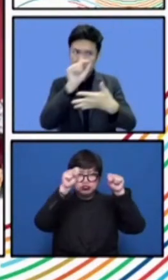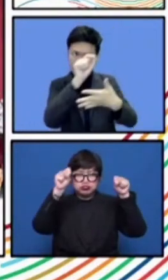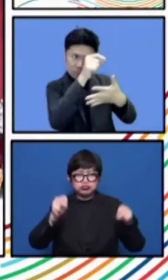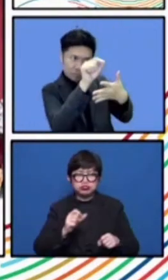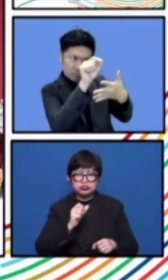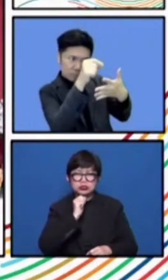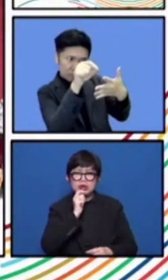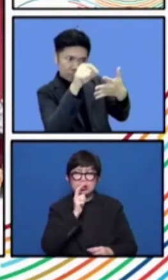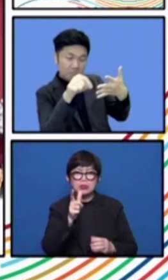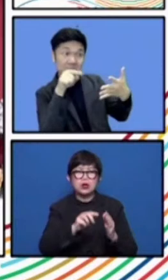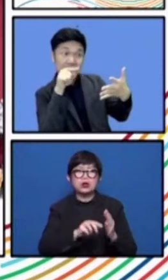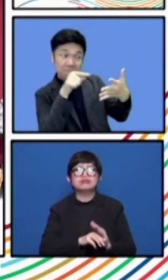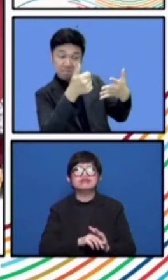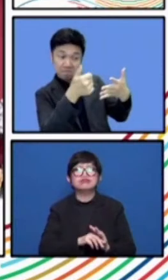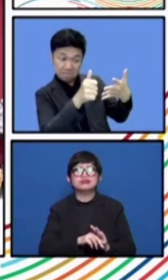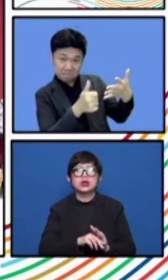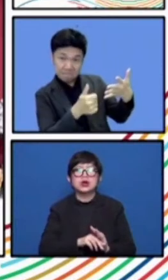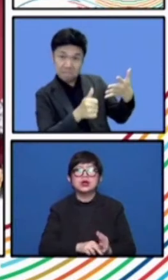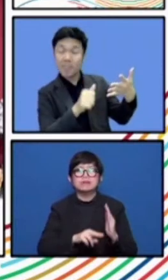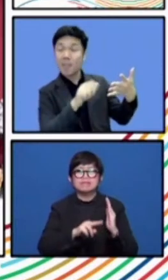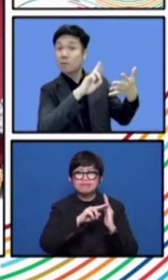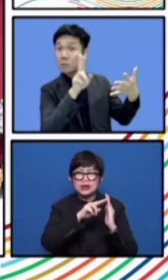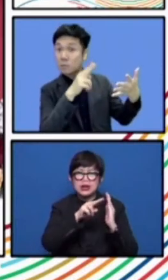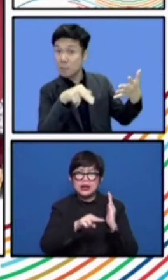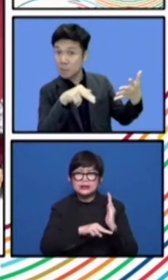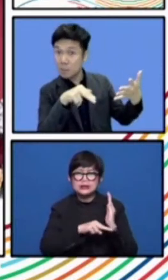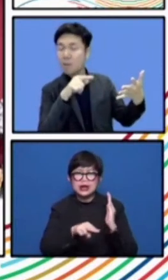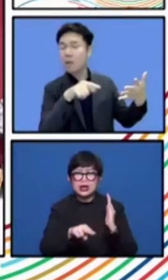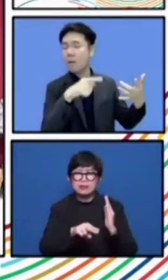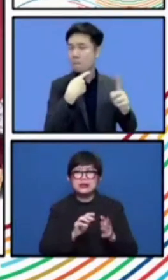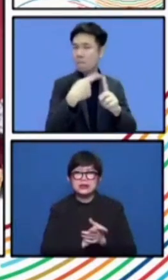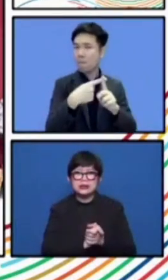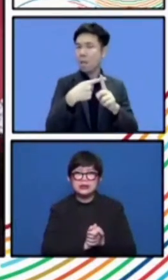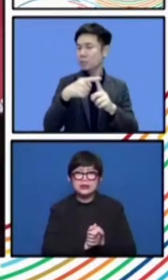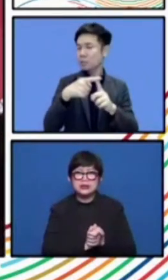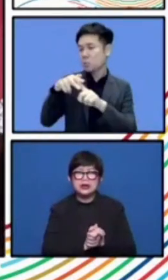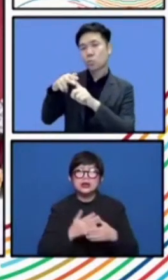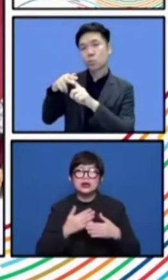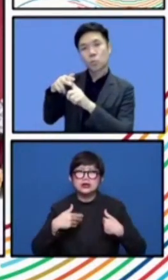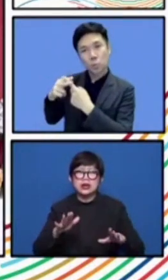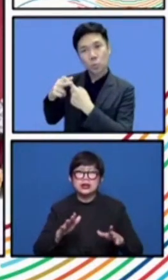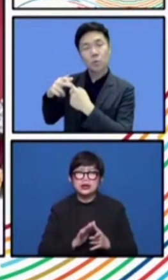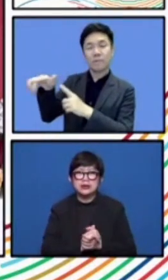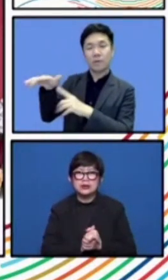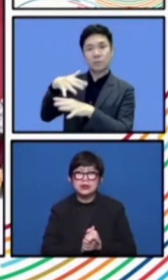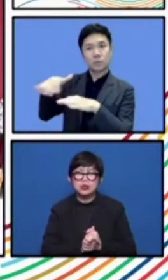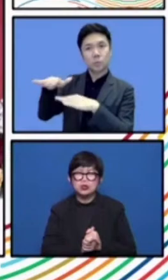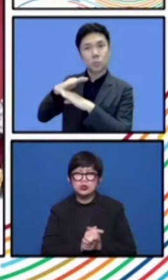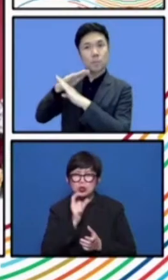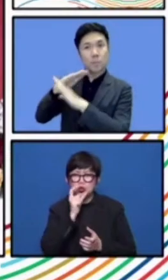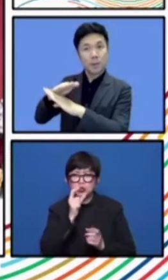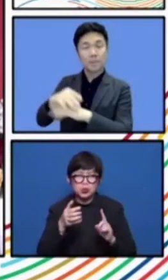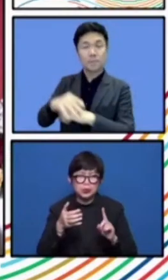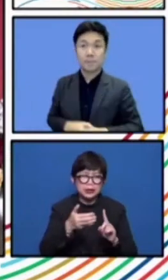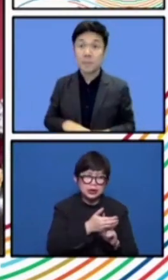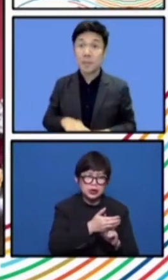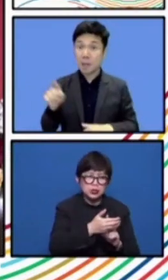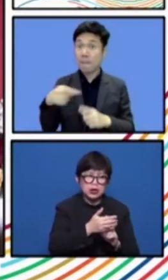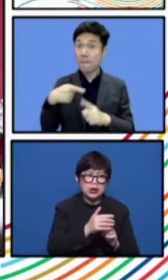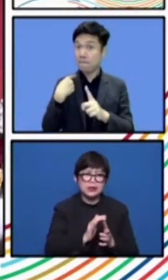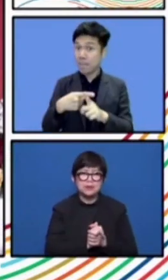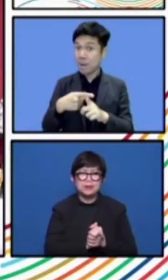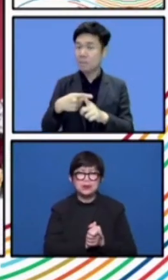building disability determination eligibility tools for social protection programs and establishing education management information